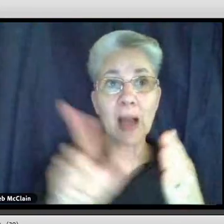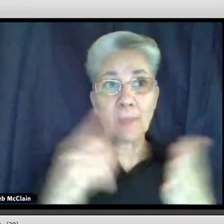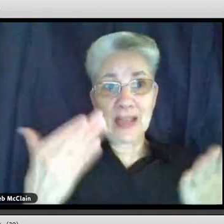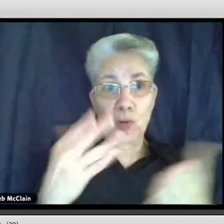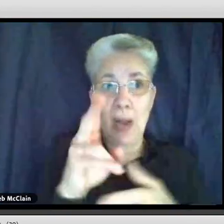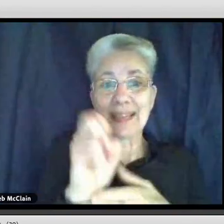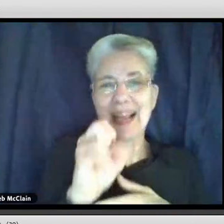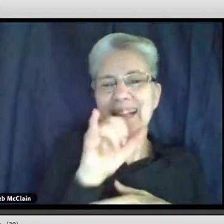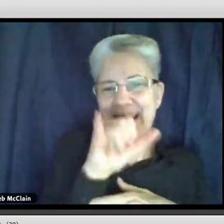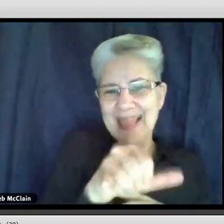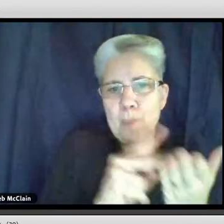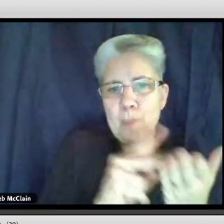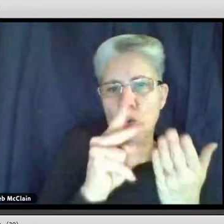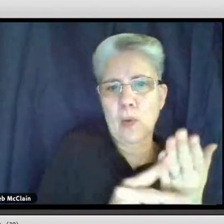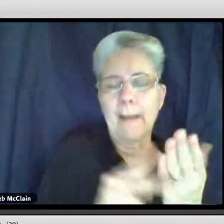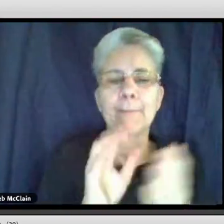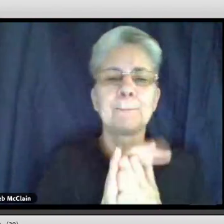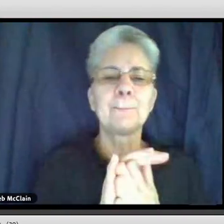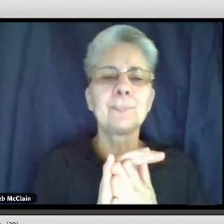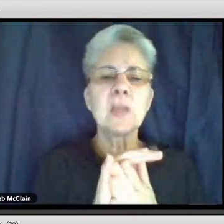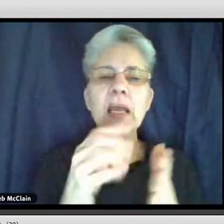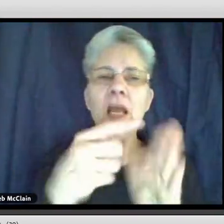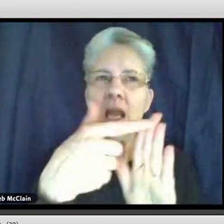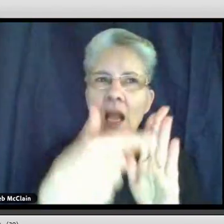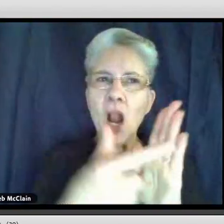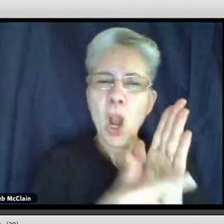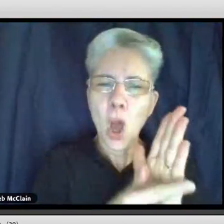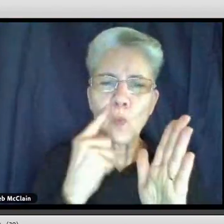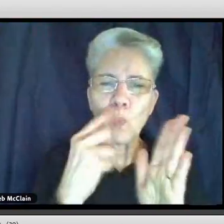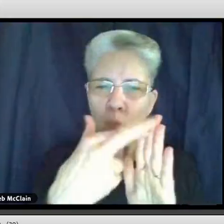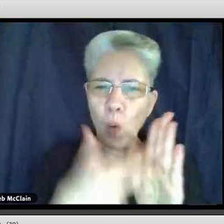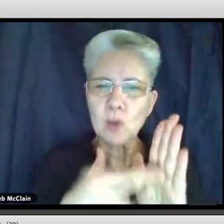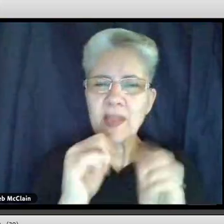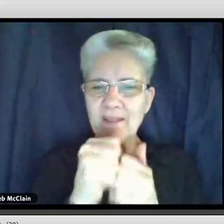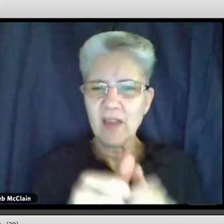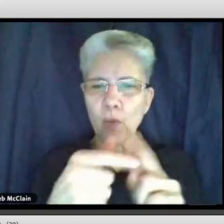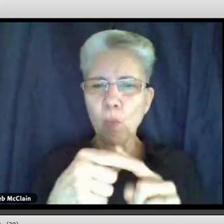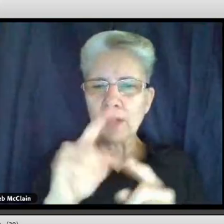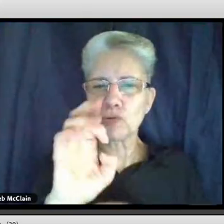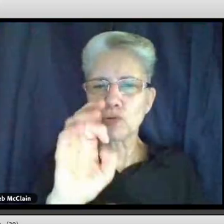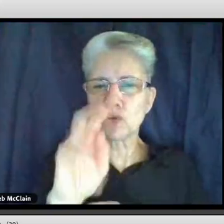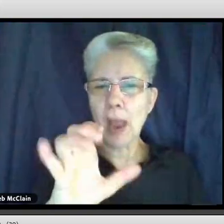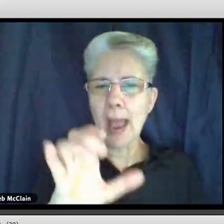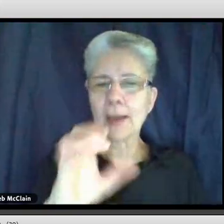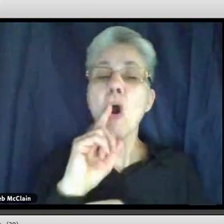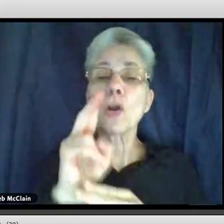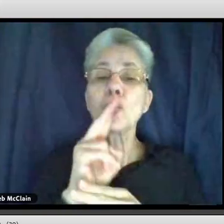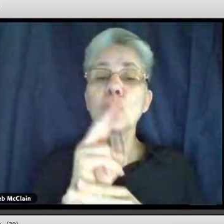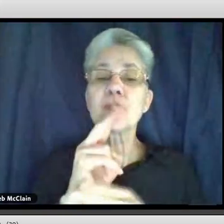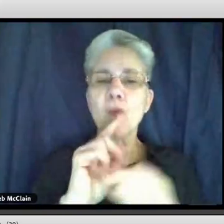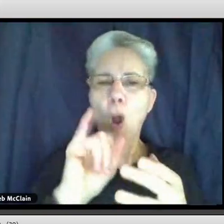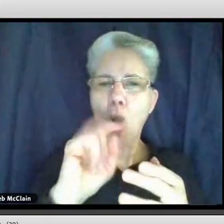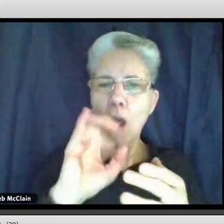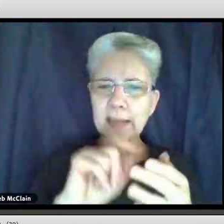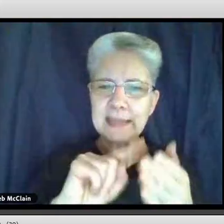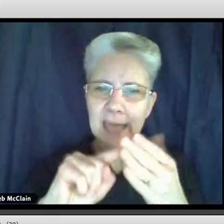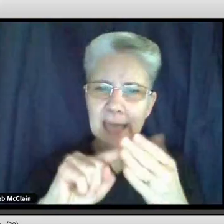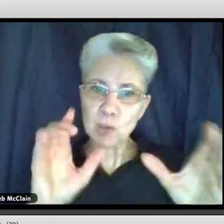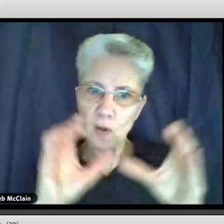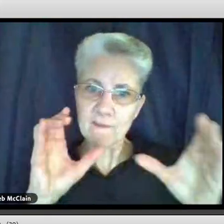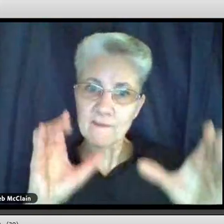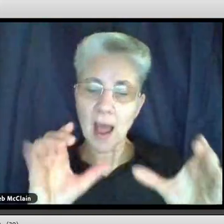United States. And the criteria and checklists that come with TRAC are used for auditing and certifying digital repositories as